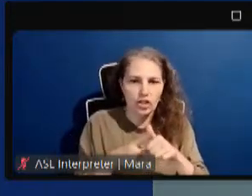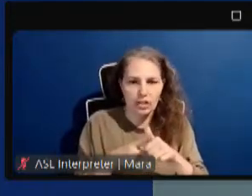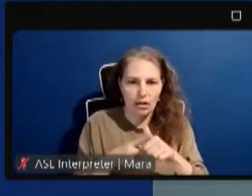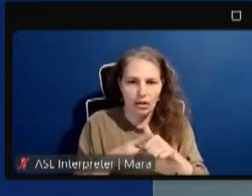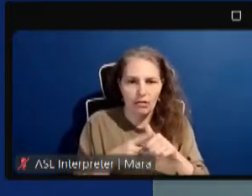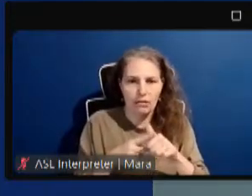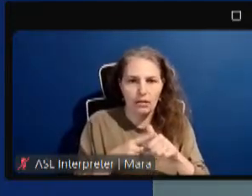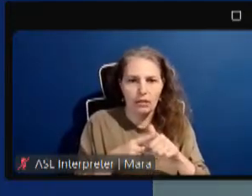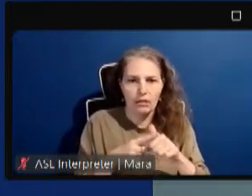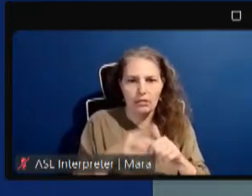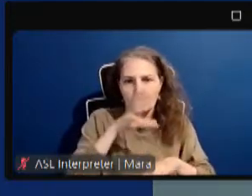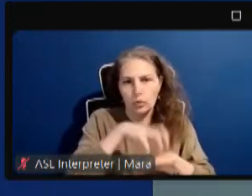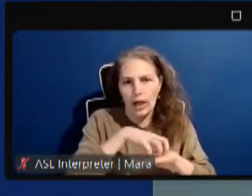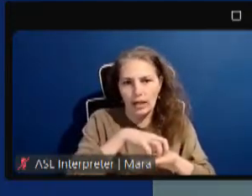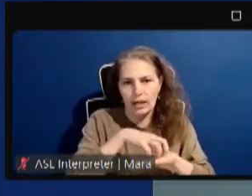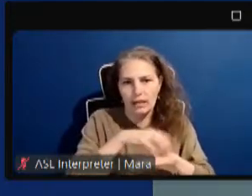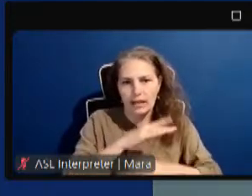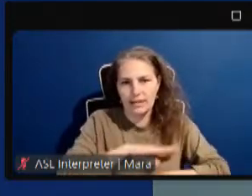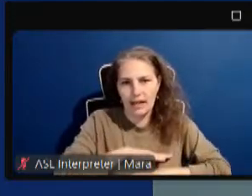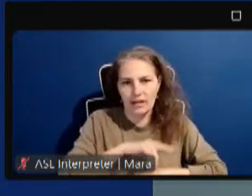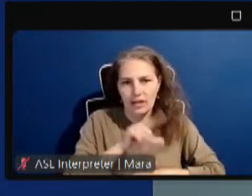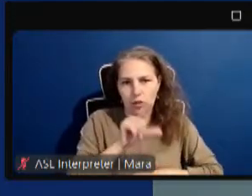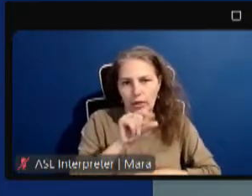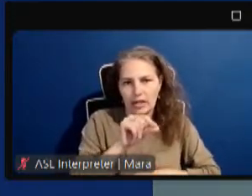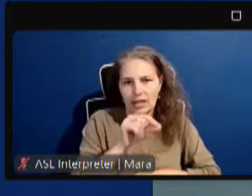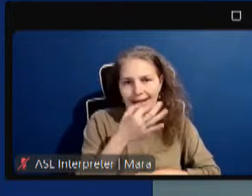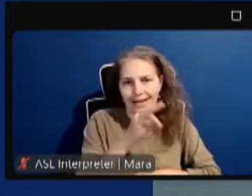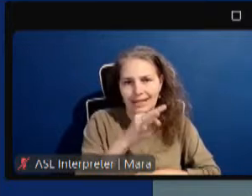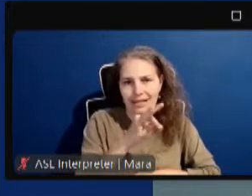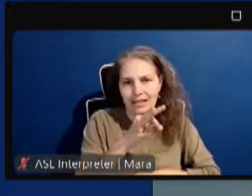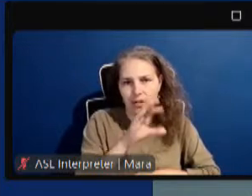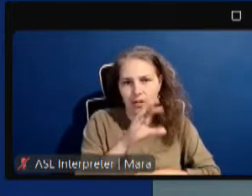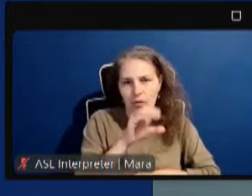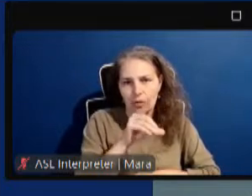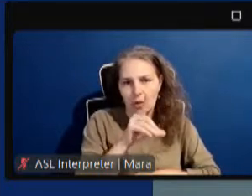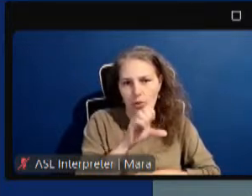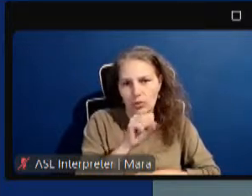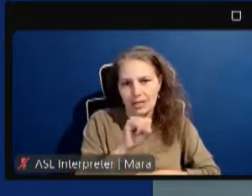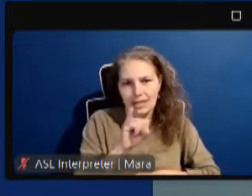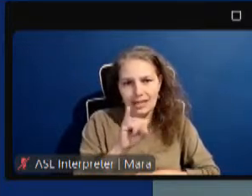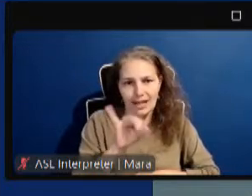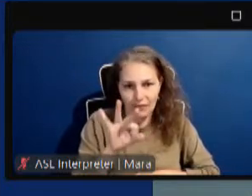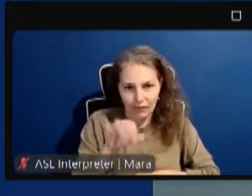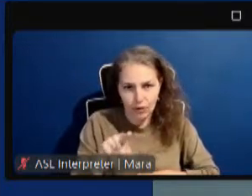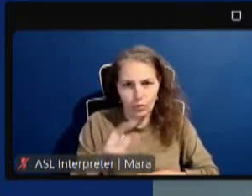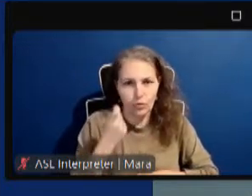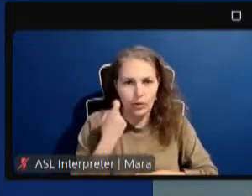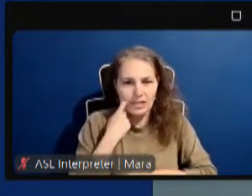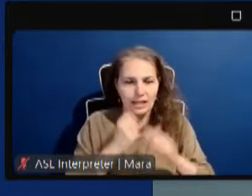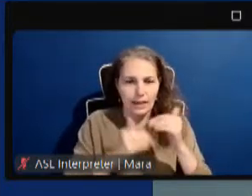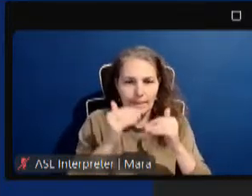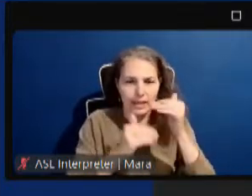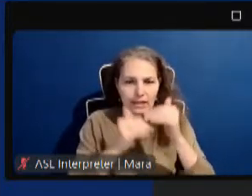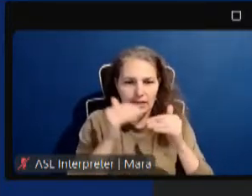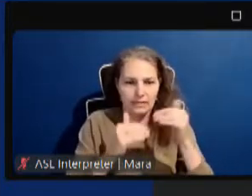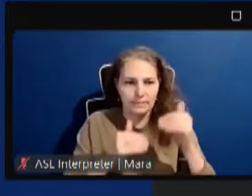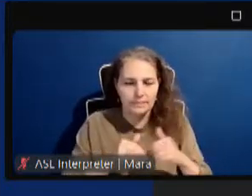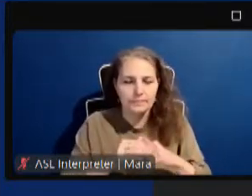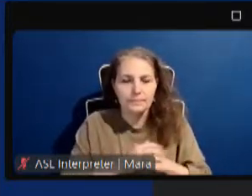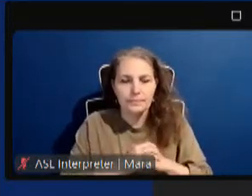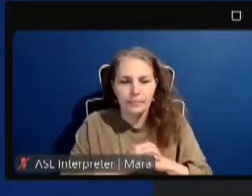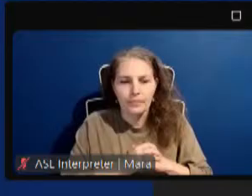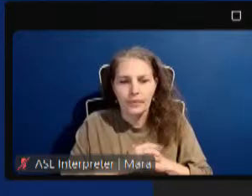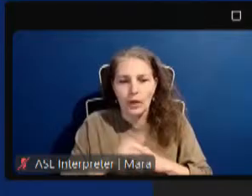review. So just something important to note for somebody if they've built recently. Thank you. Thank you. One